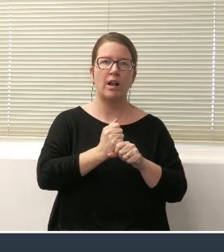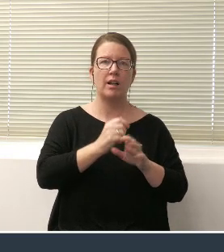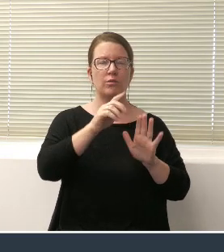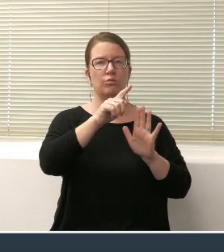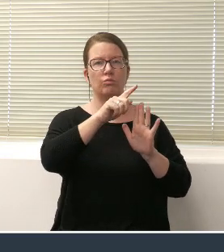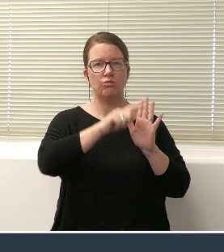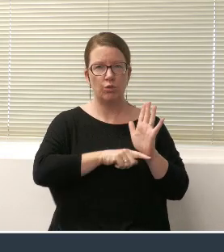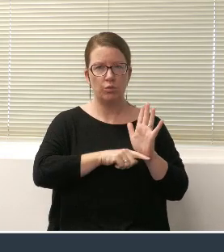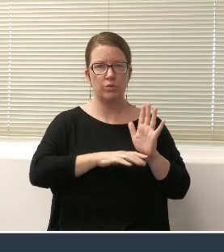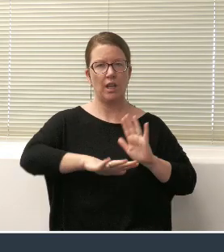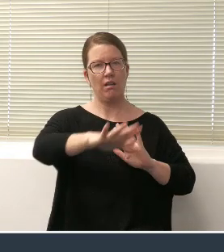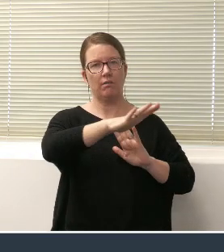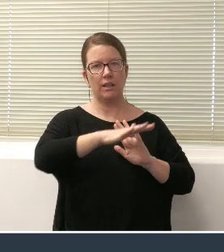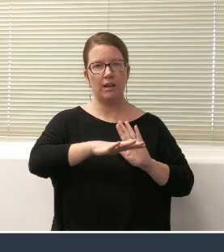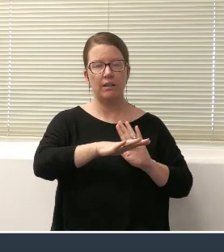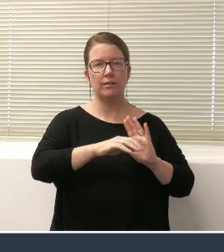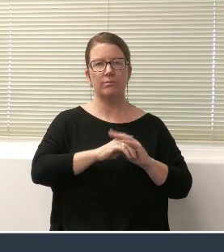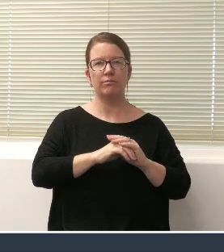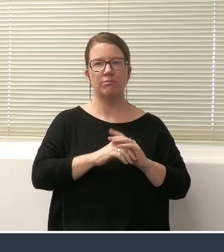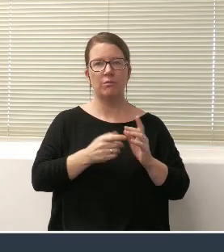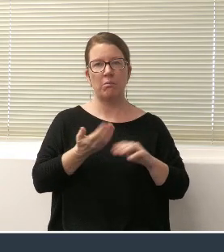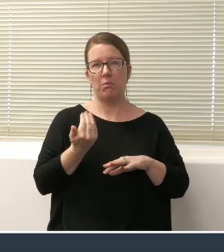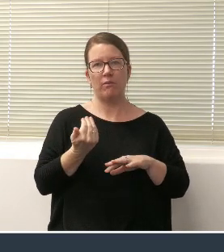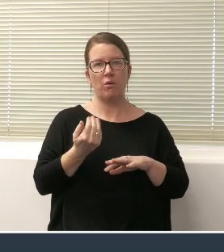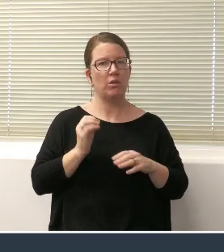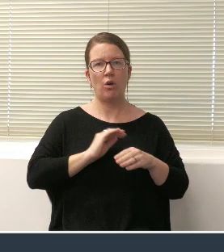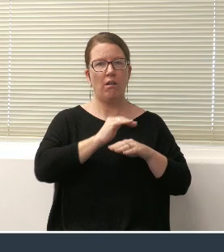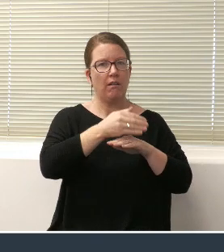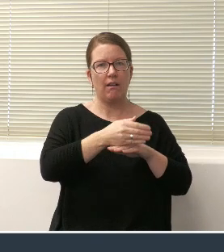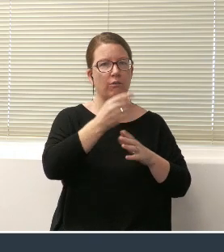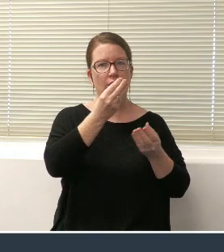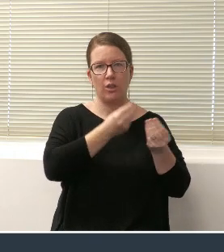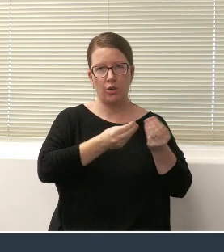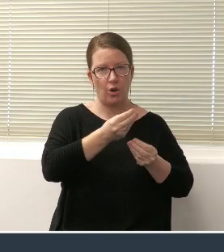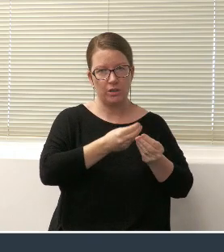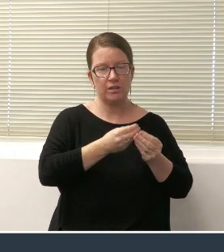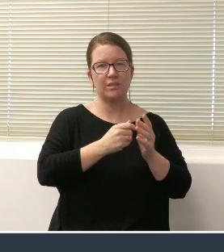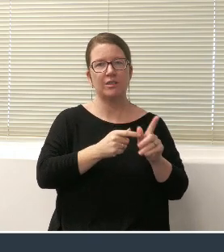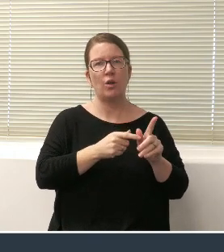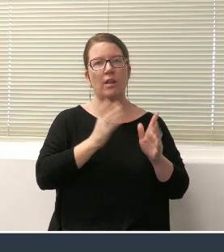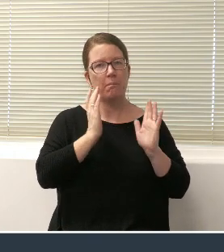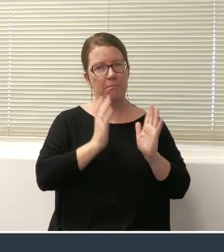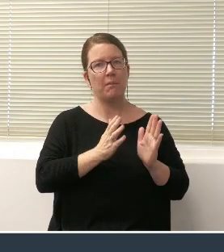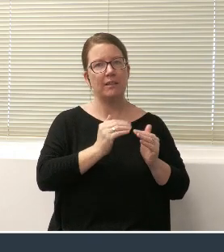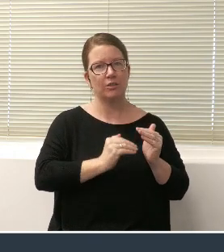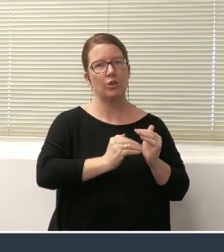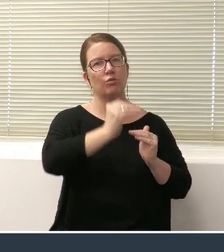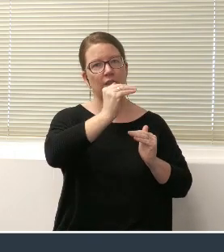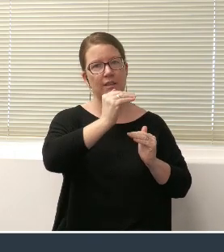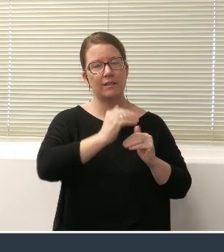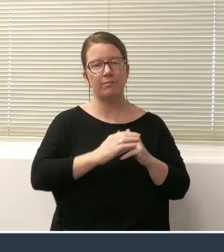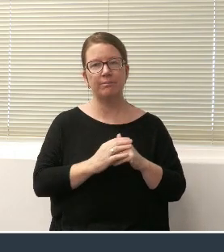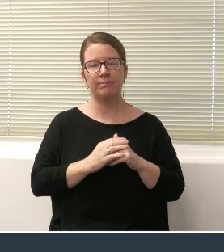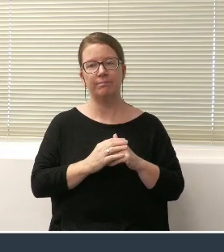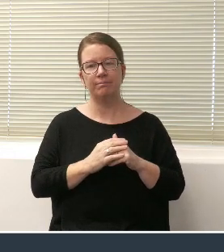regulatory areas where we weren't actually covering the cost of the business to what we'd set. So those are required.